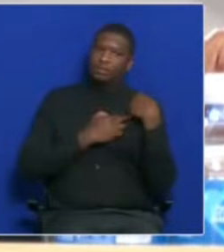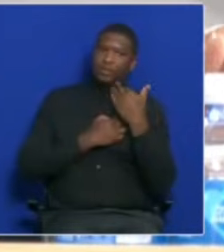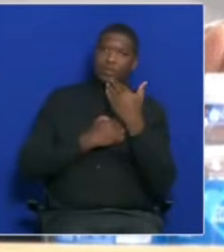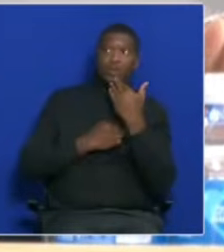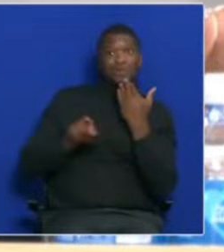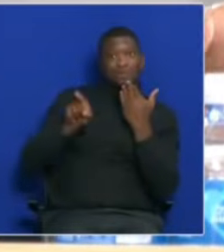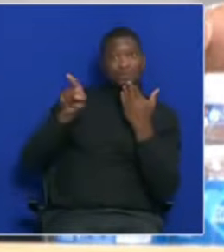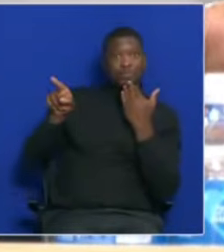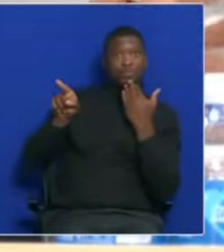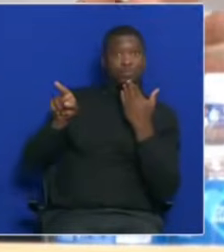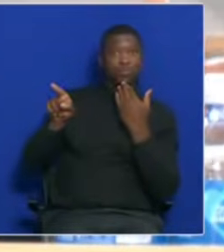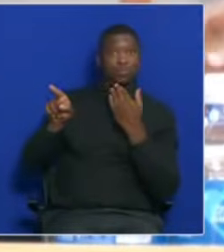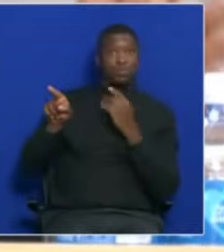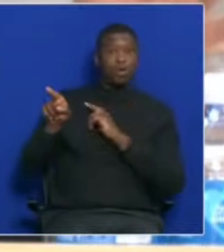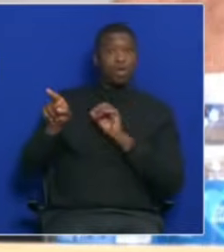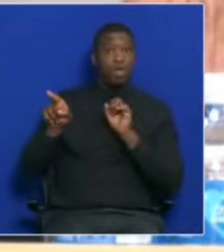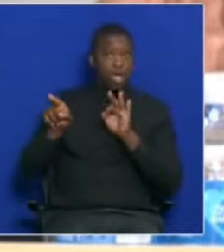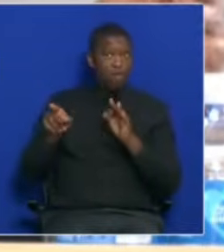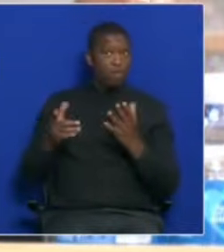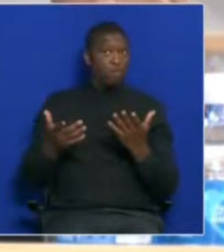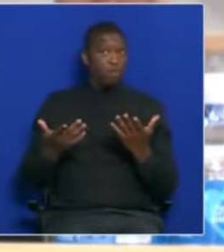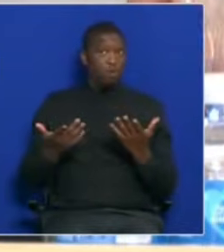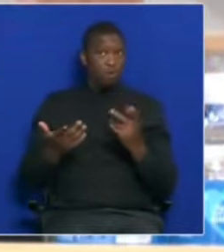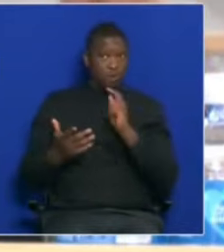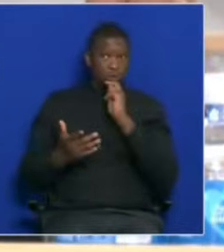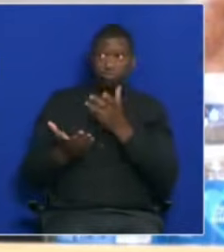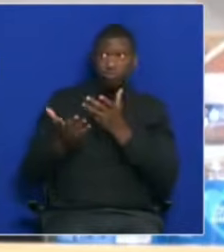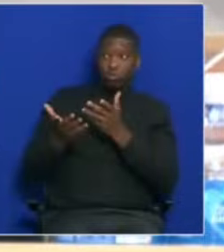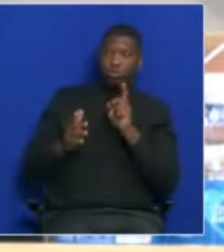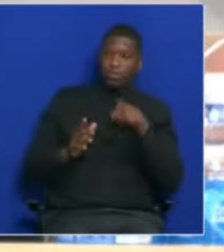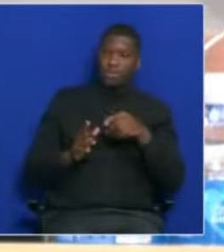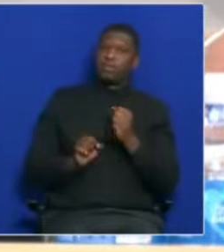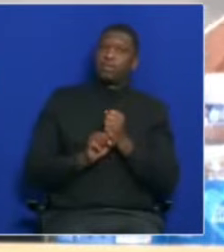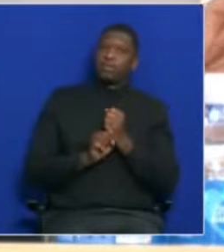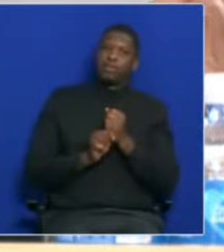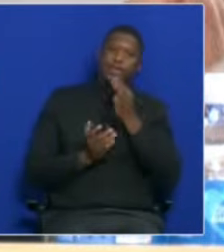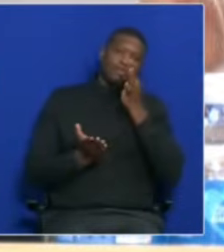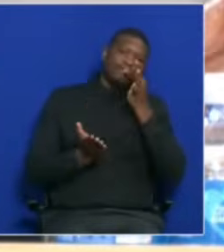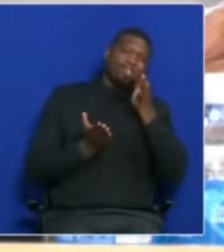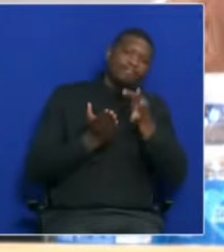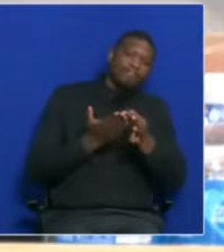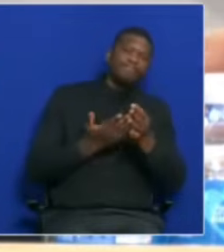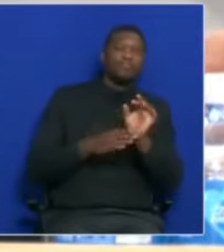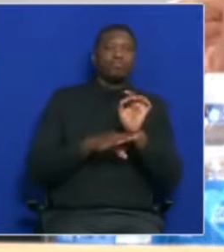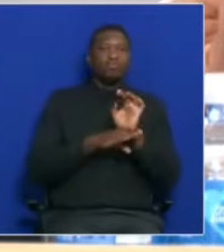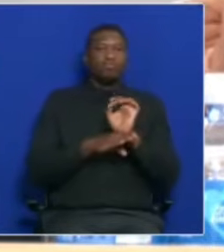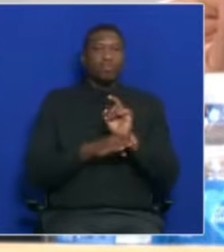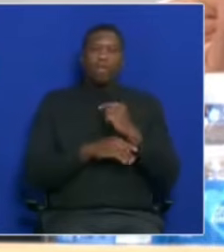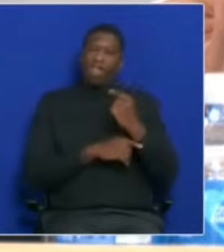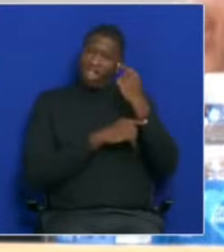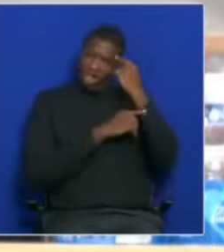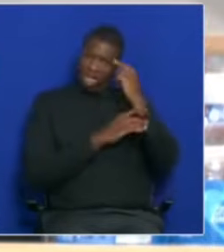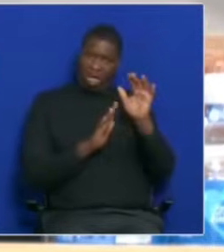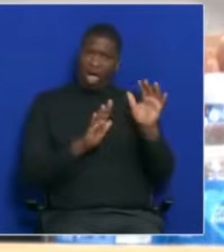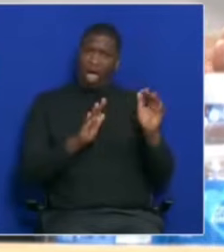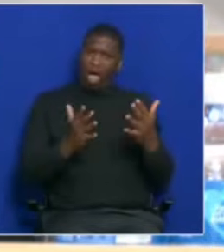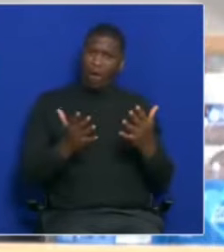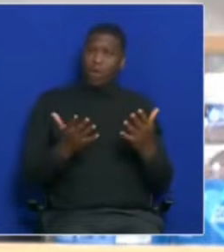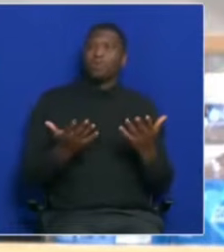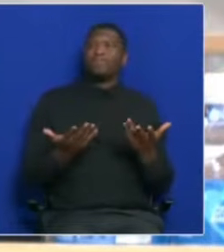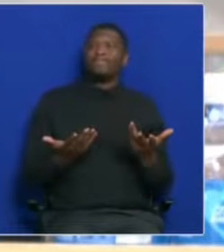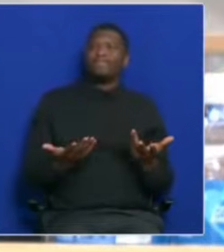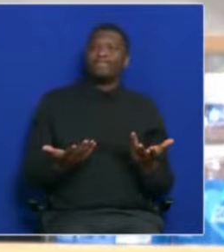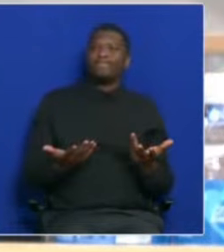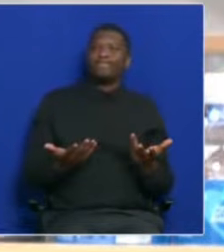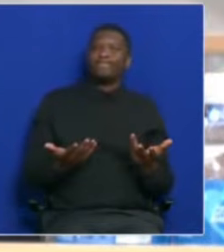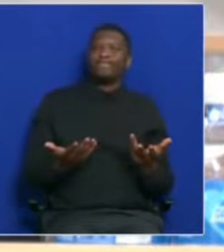be that recommendations or thought must be given to how do you give the